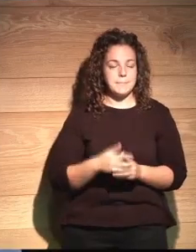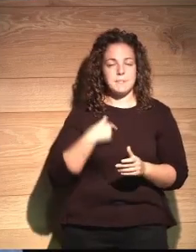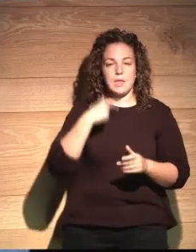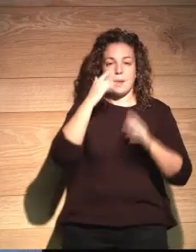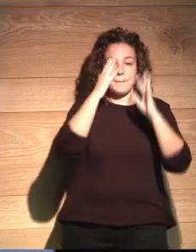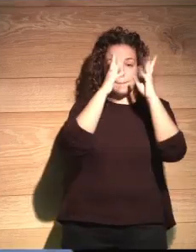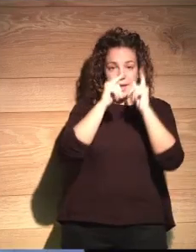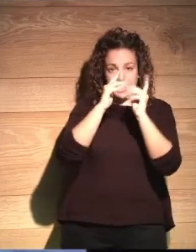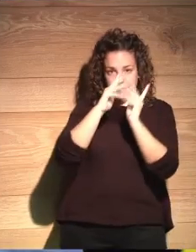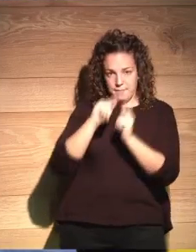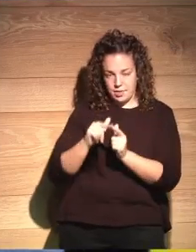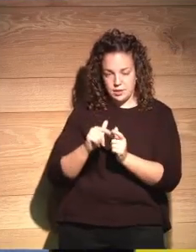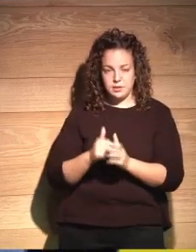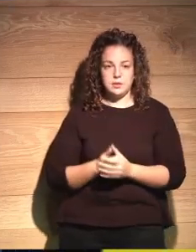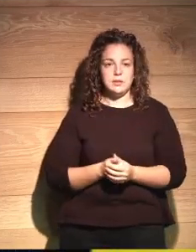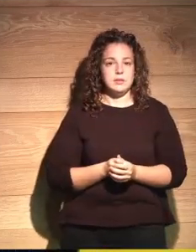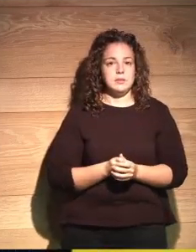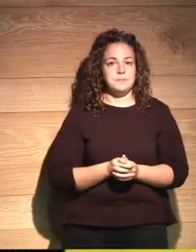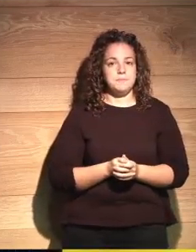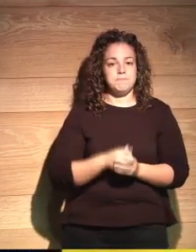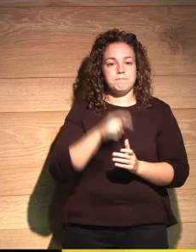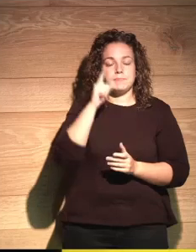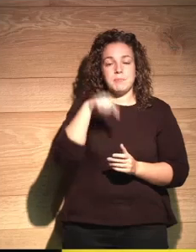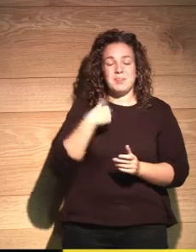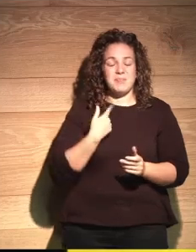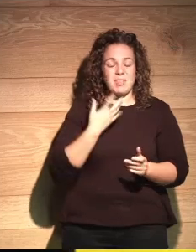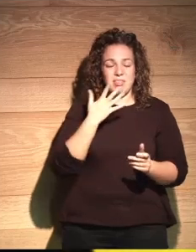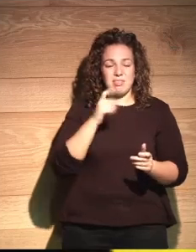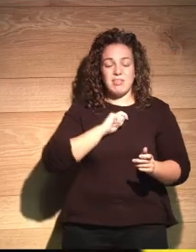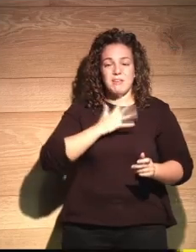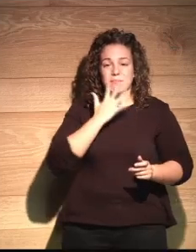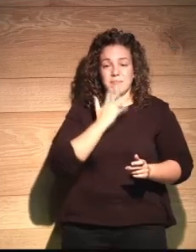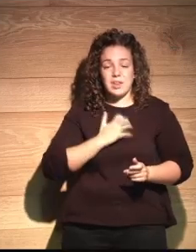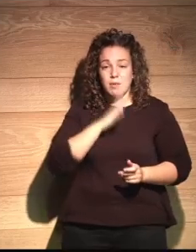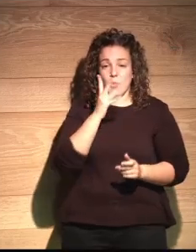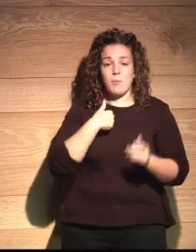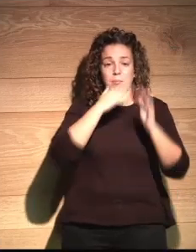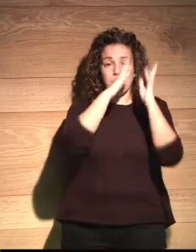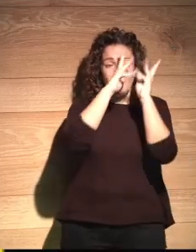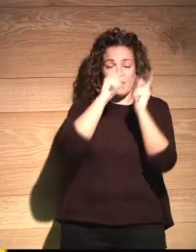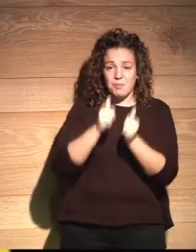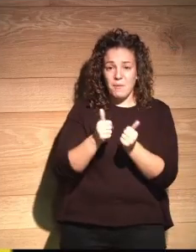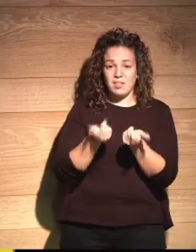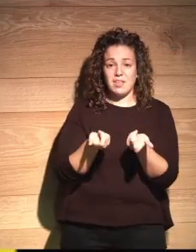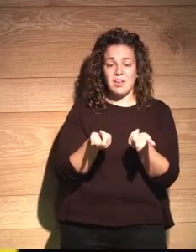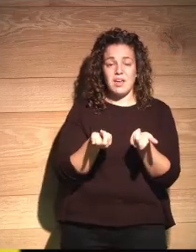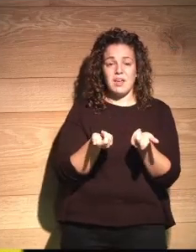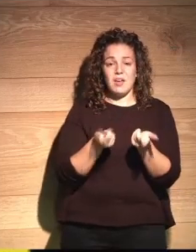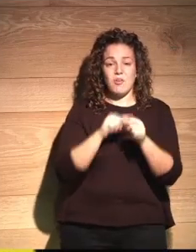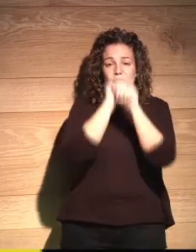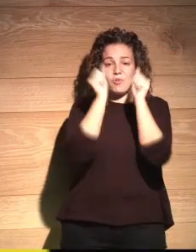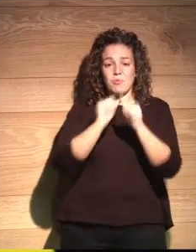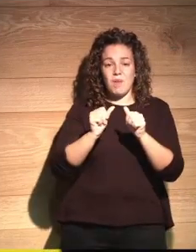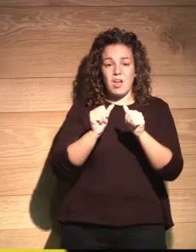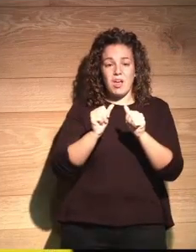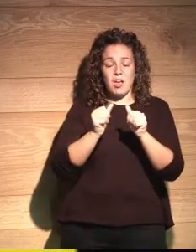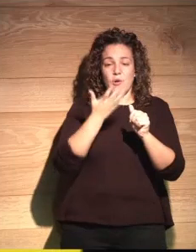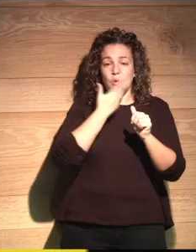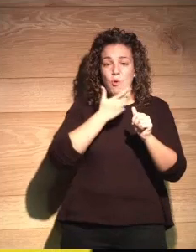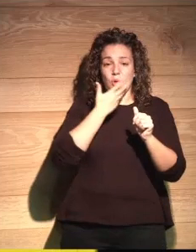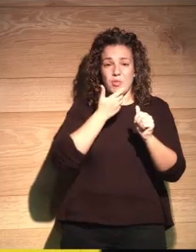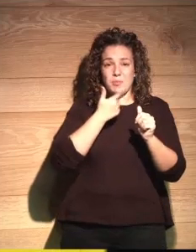acknowledged scientists do, algorithm mathematics. And I feel sad because of this, because algorithm